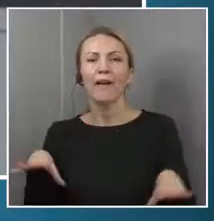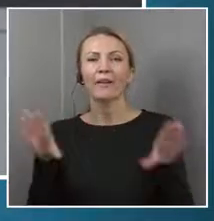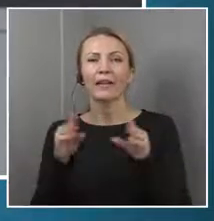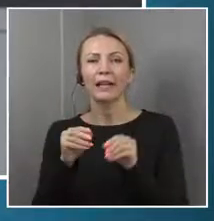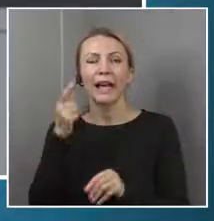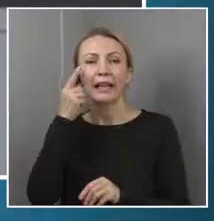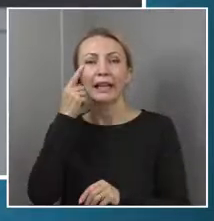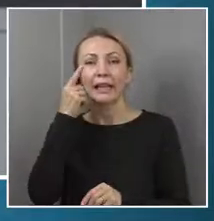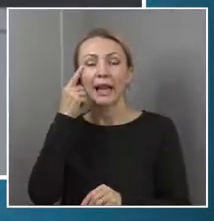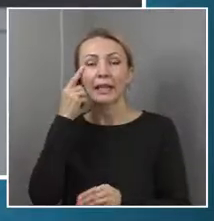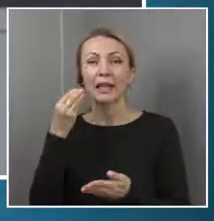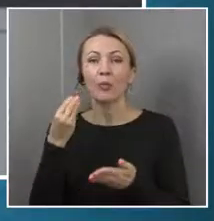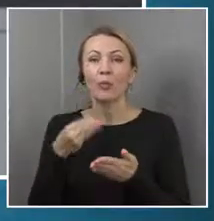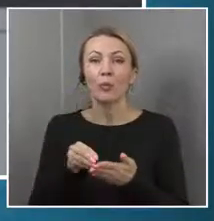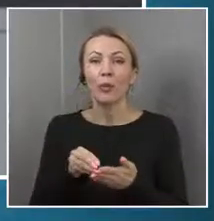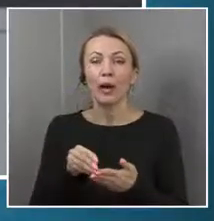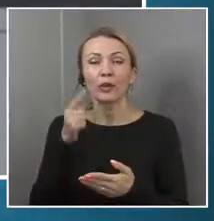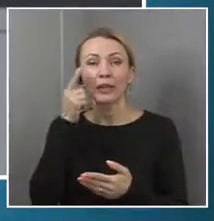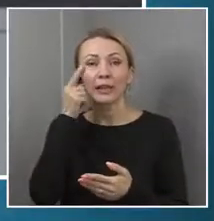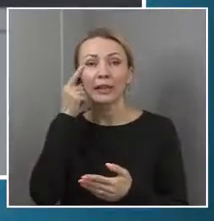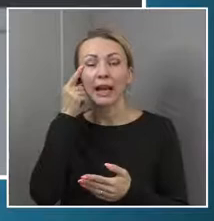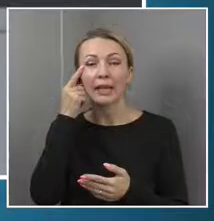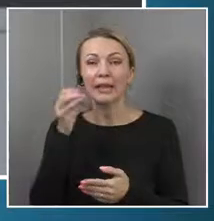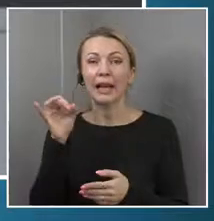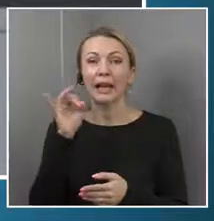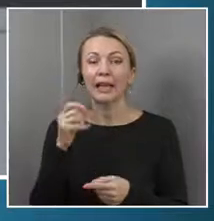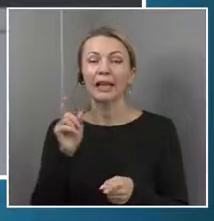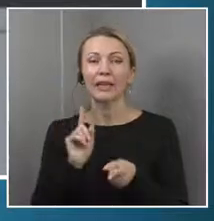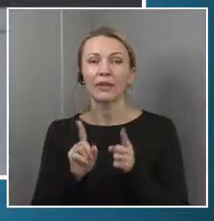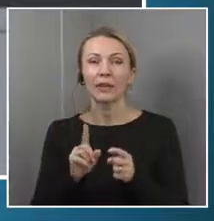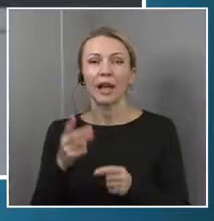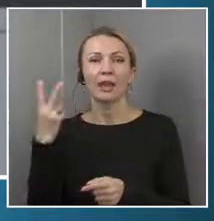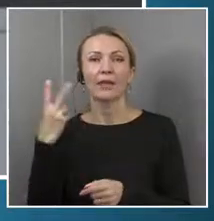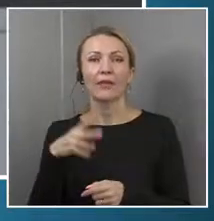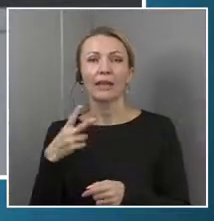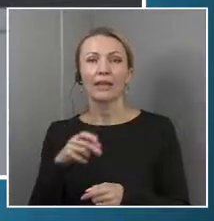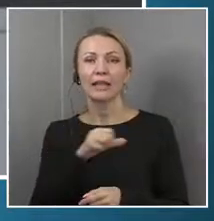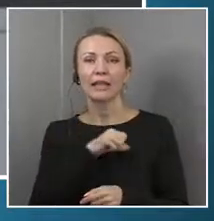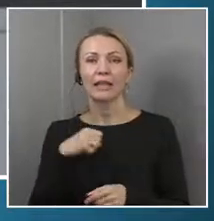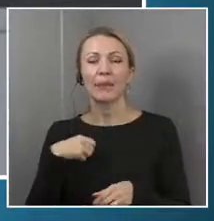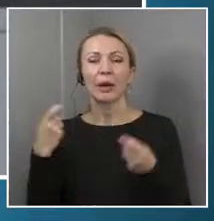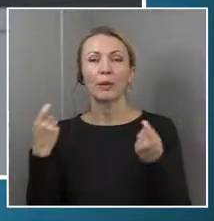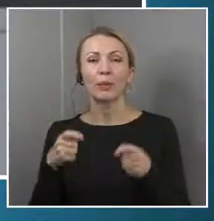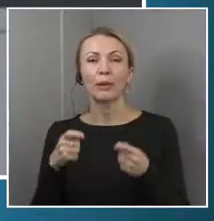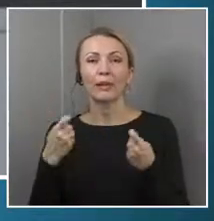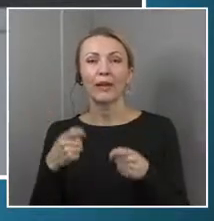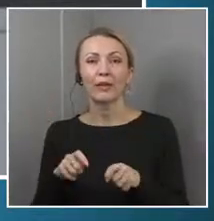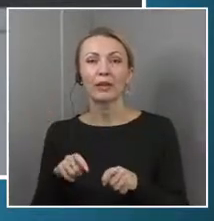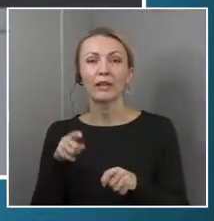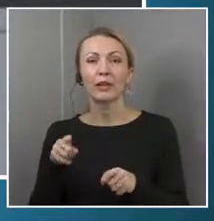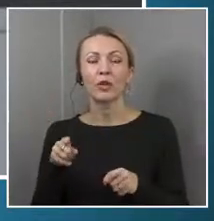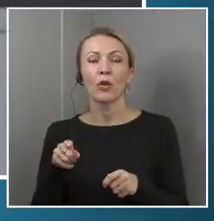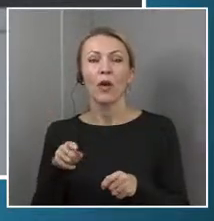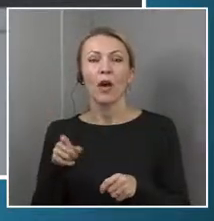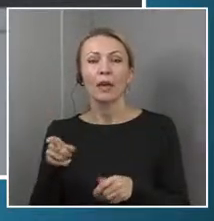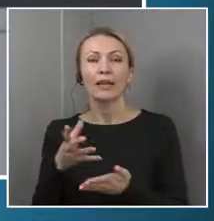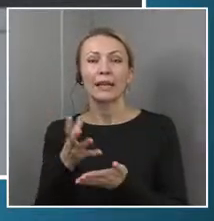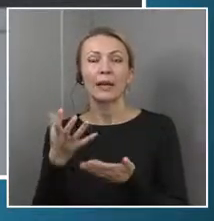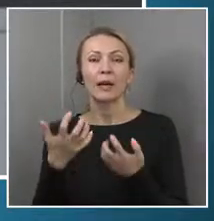recently. And yes, indeed, the Chinese buy Chinese art, and out of